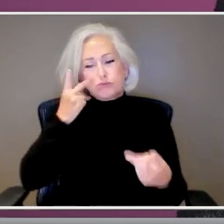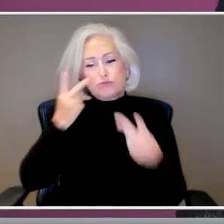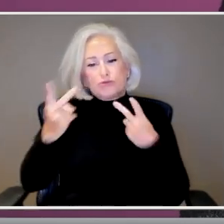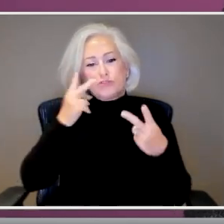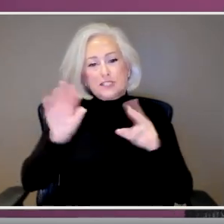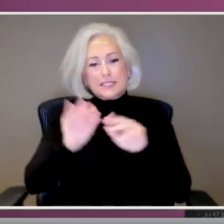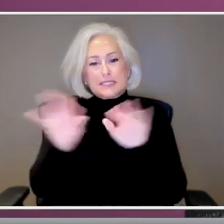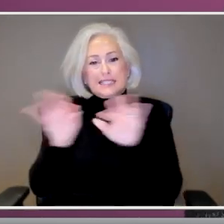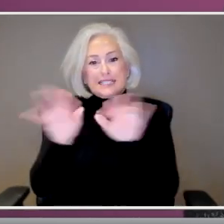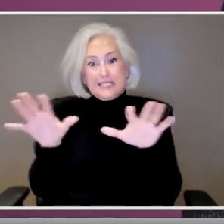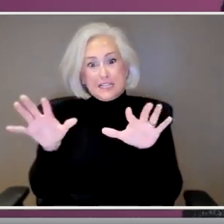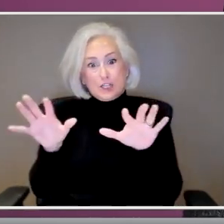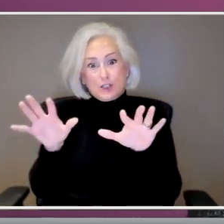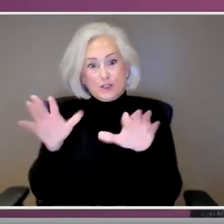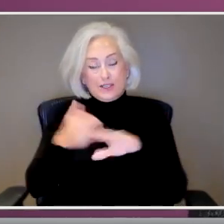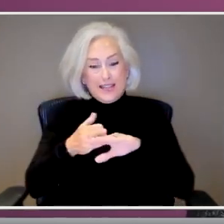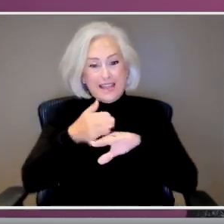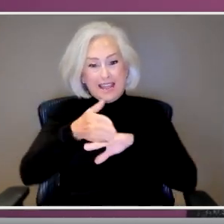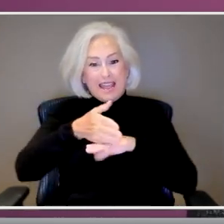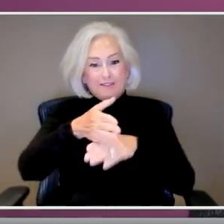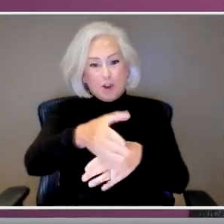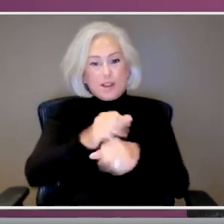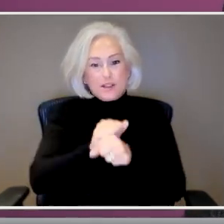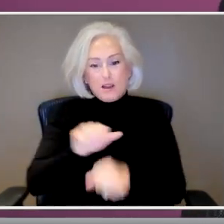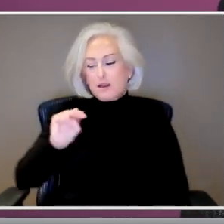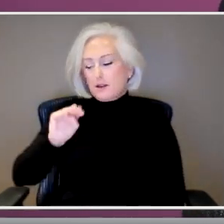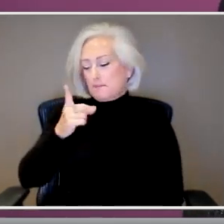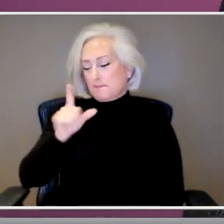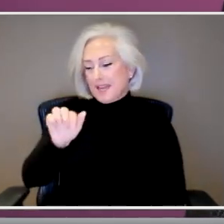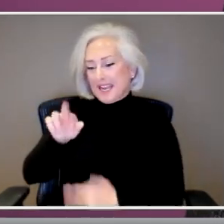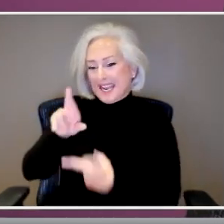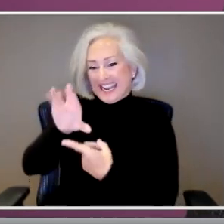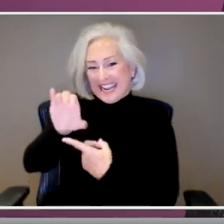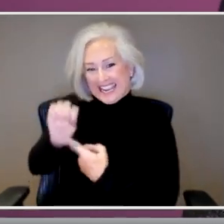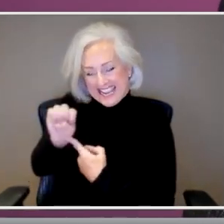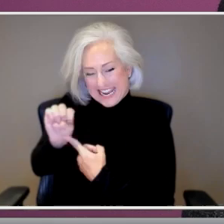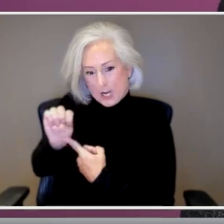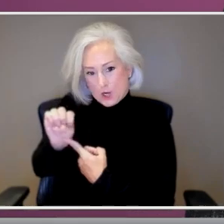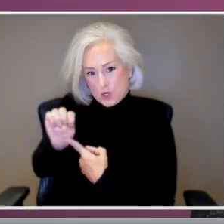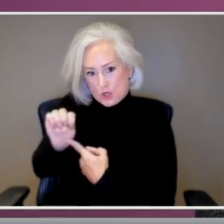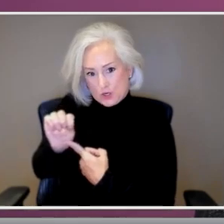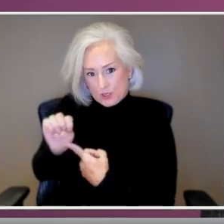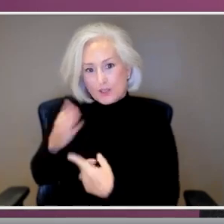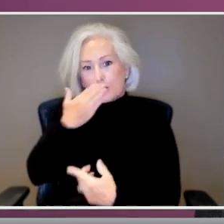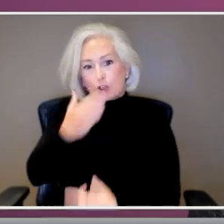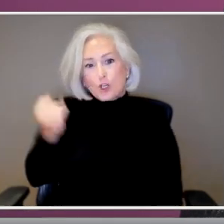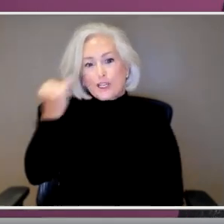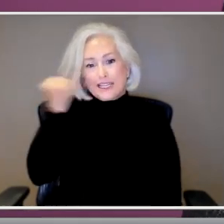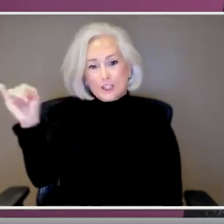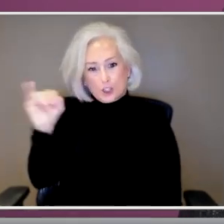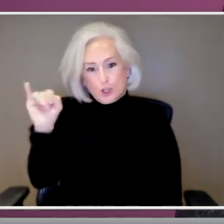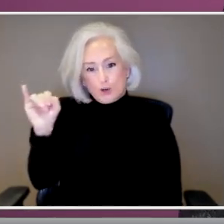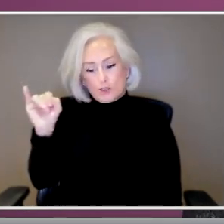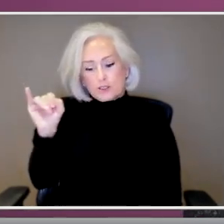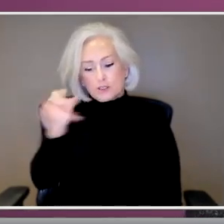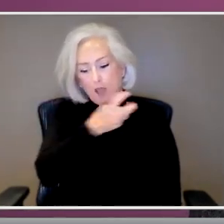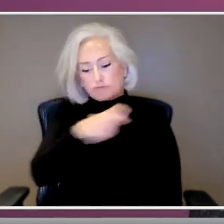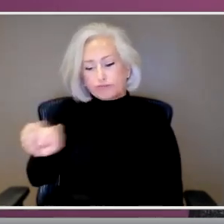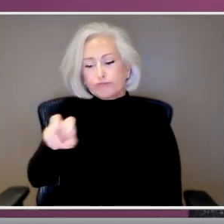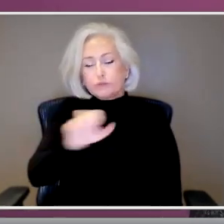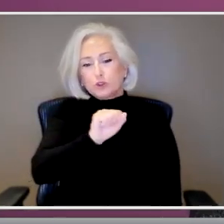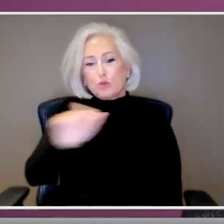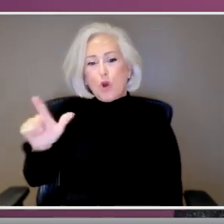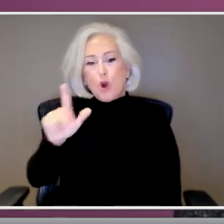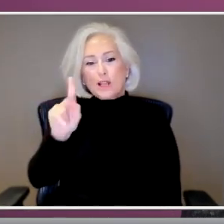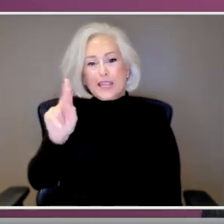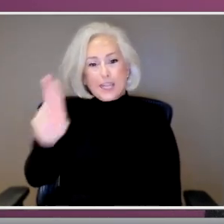after I got Medicare, not Medicaid, Medicare, good insurance, I went with all KU doctors, and I says, I need to have this